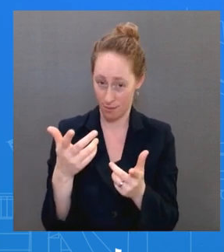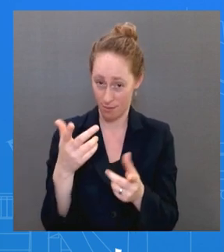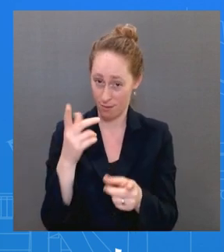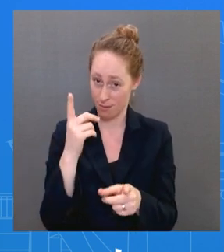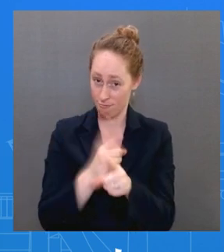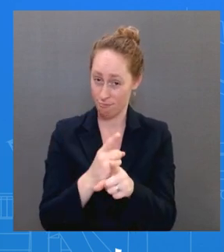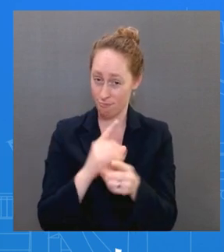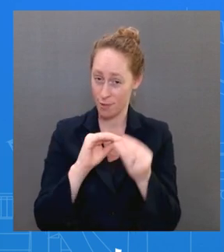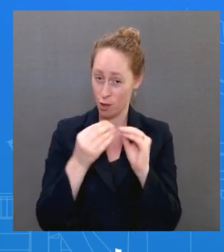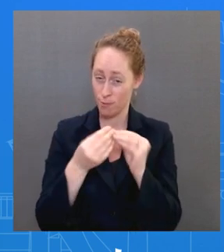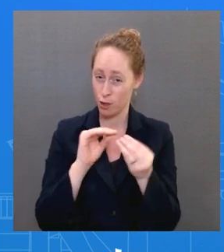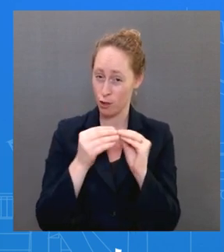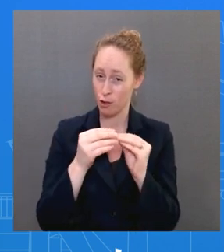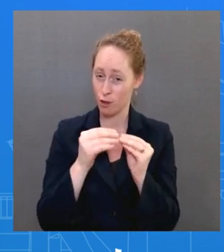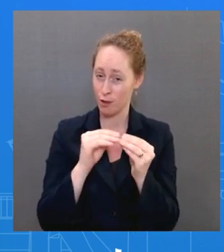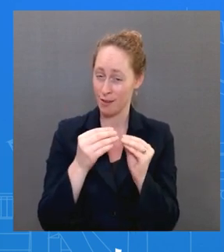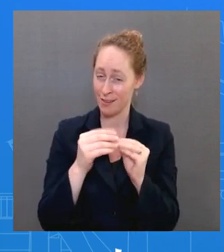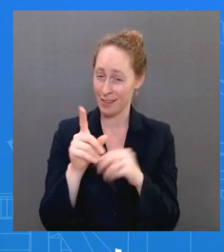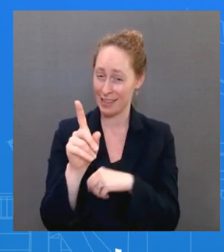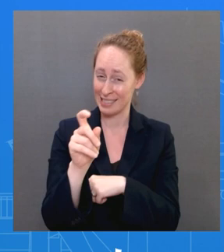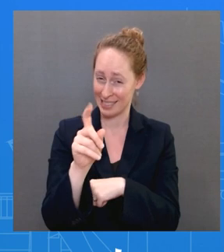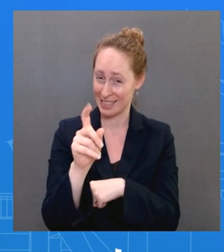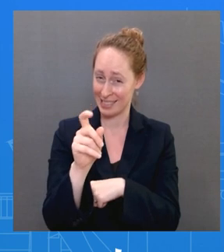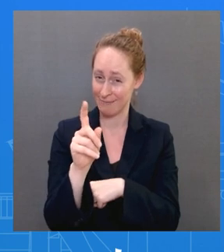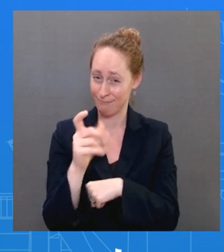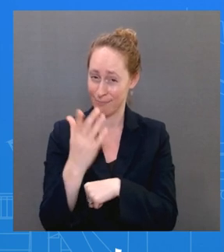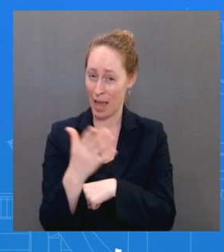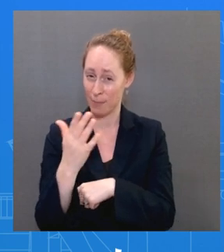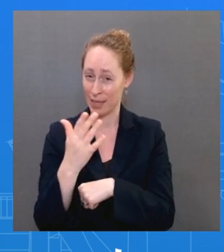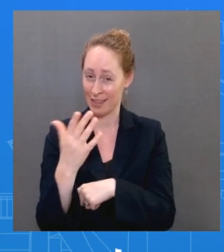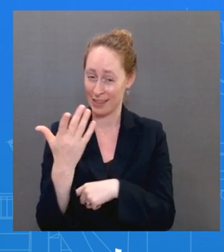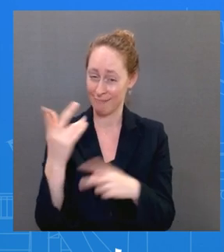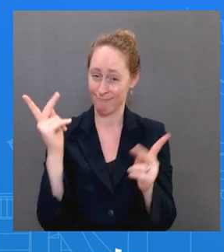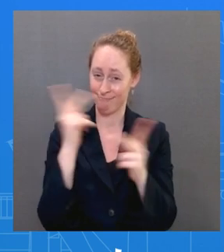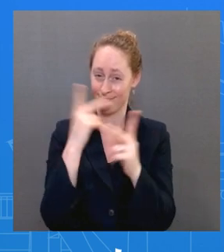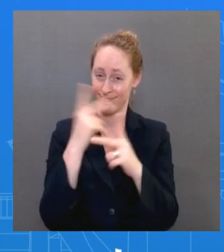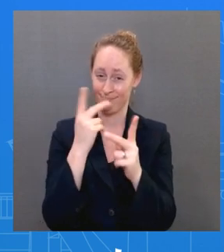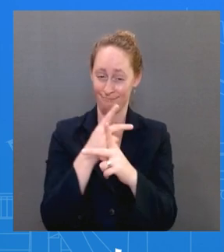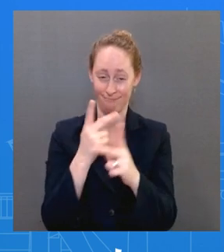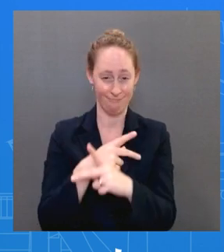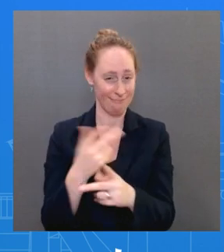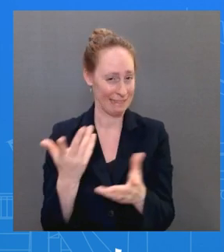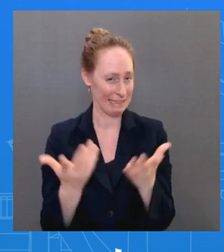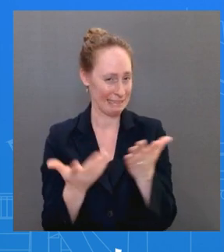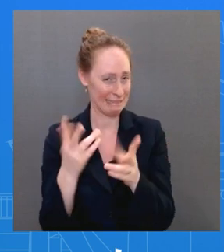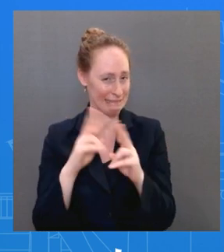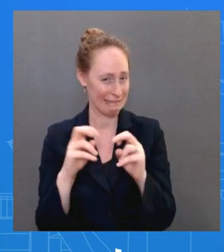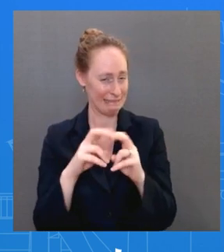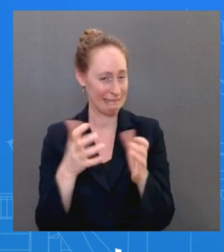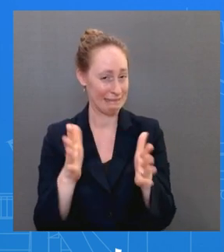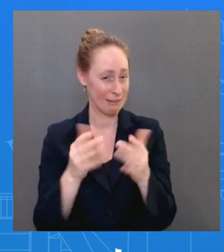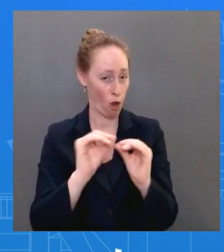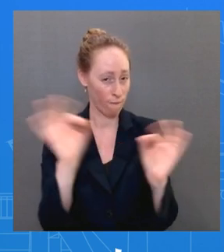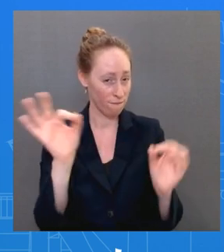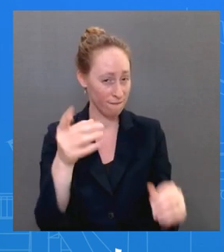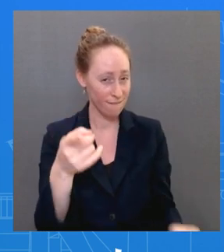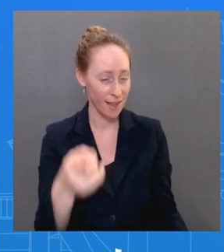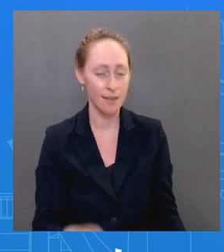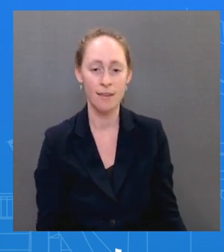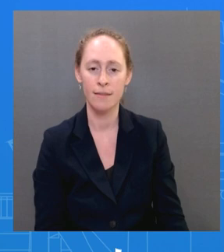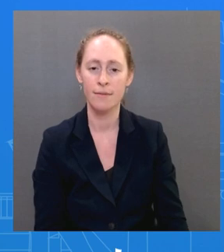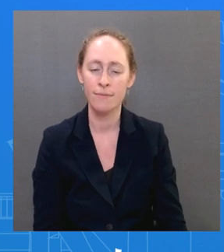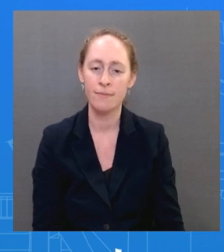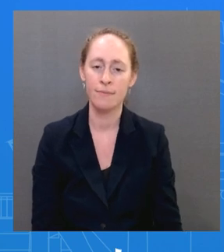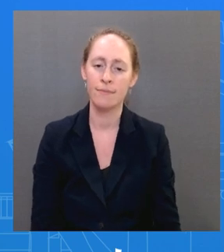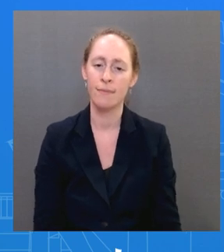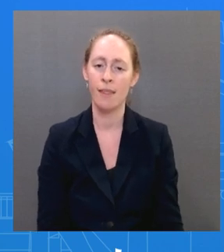always talked about how historic it's been, and we've always talked about the transitioning, right? The transitioning to more stable and steady growth.